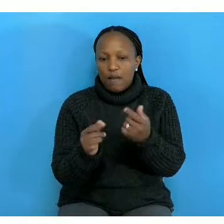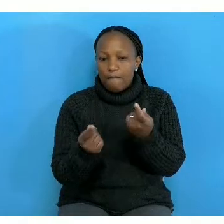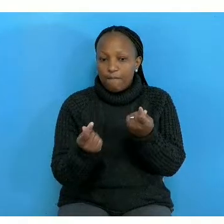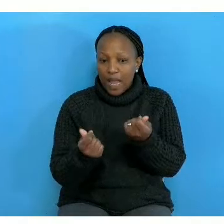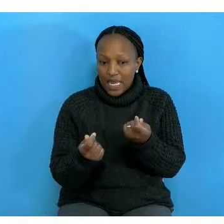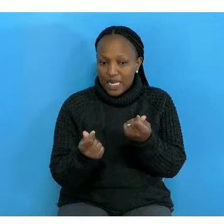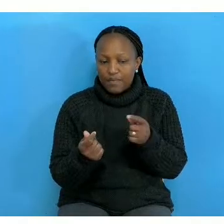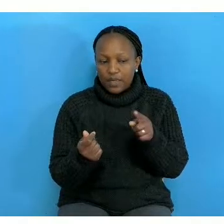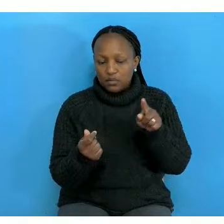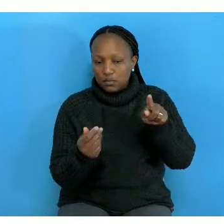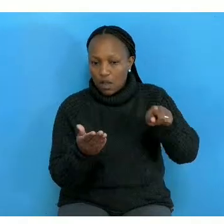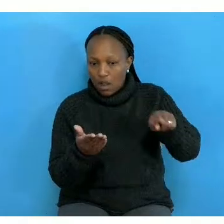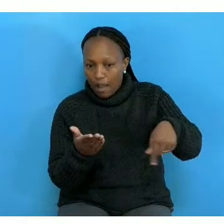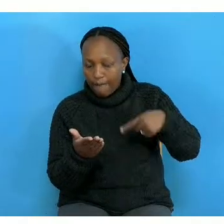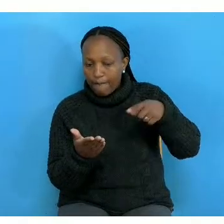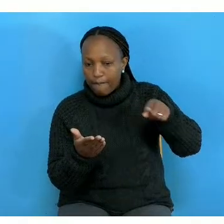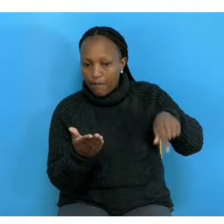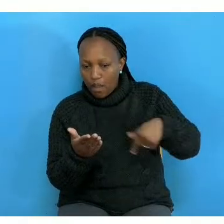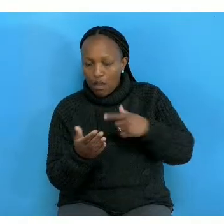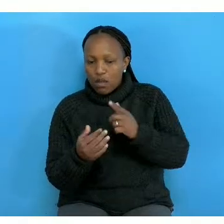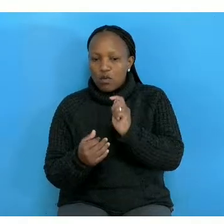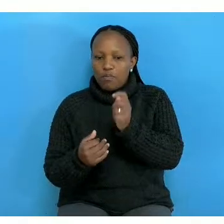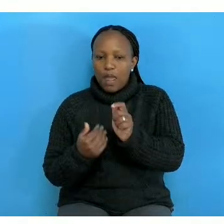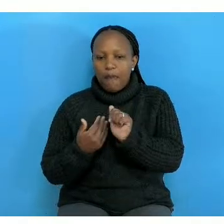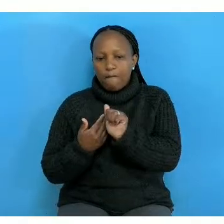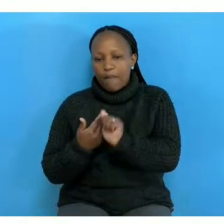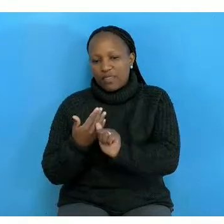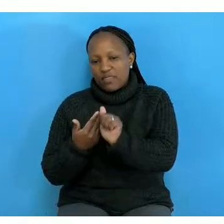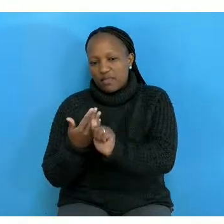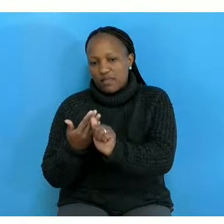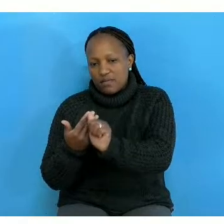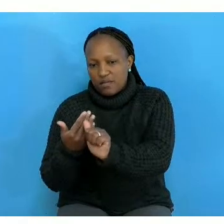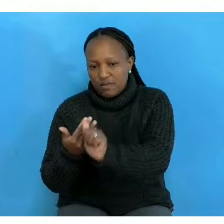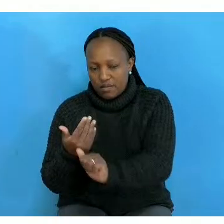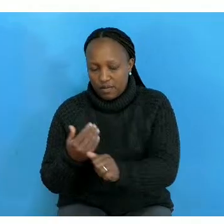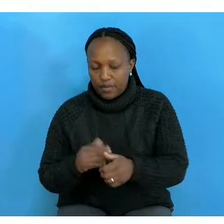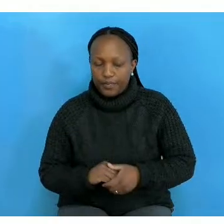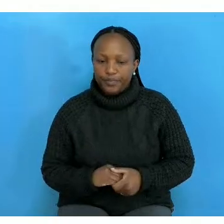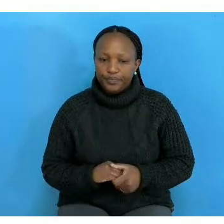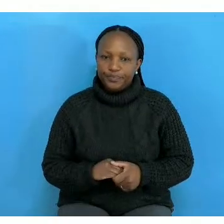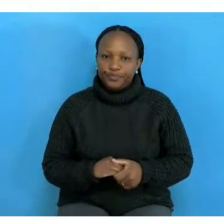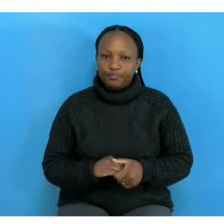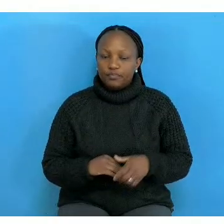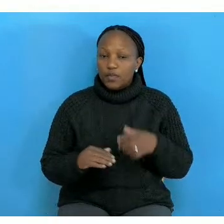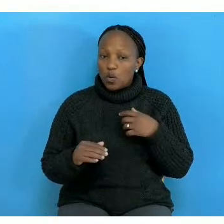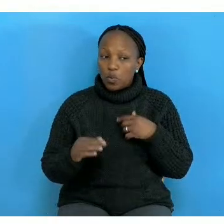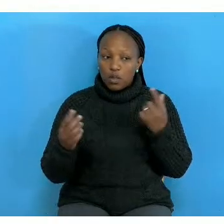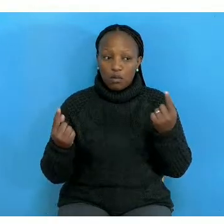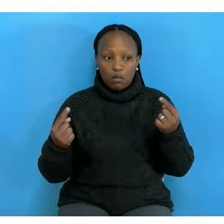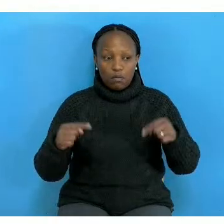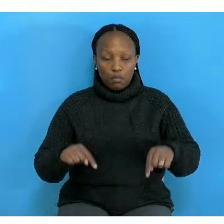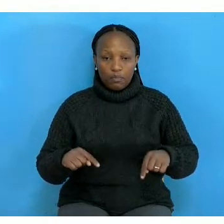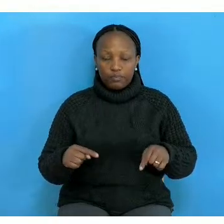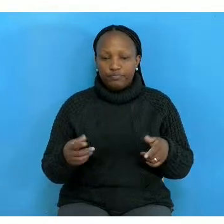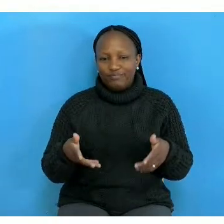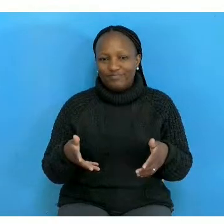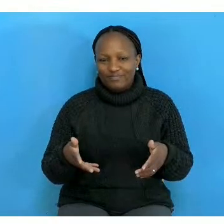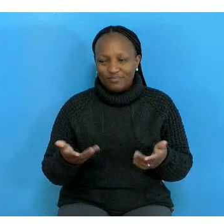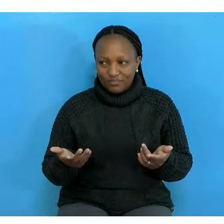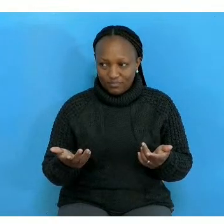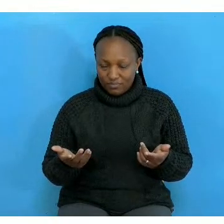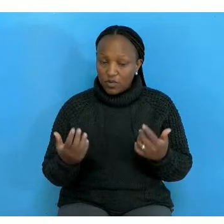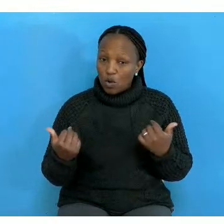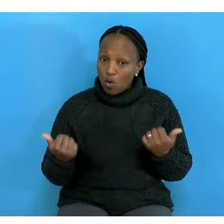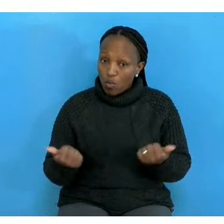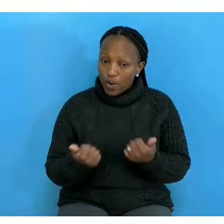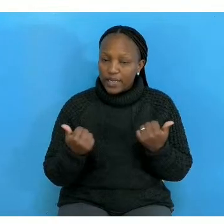to pay it installment and on monthly basis. Just by us coming here, we've